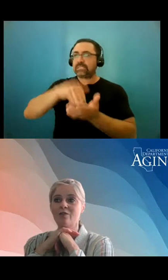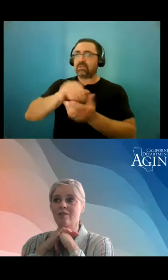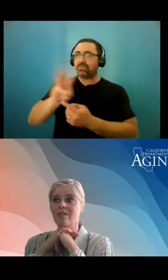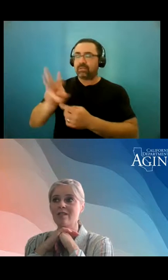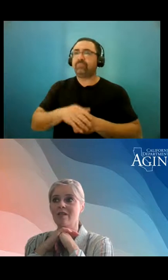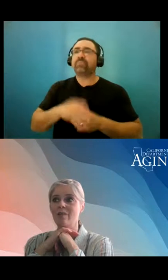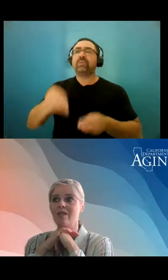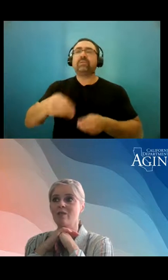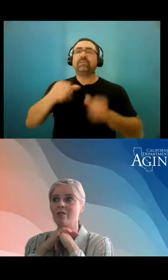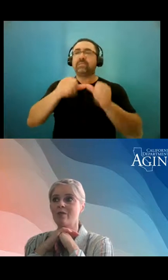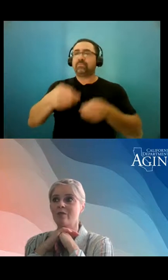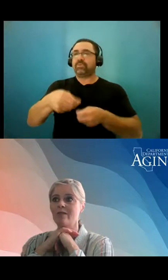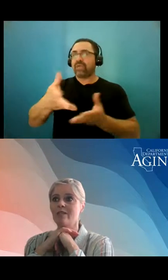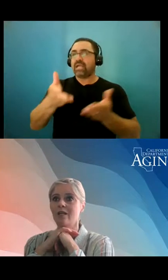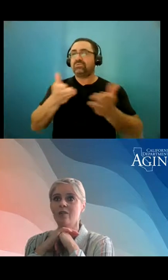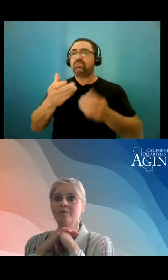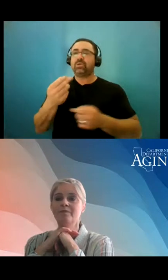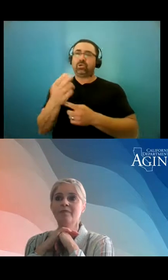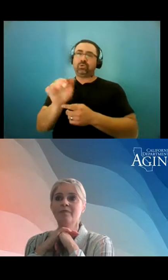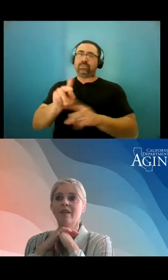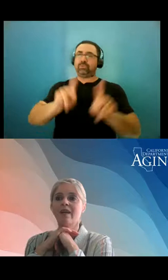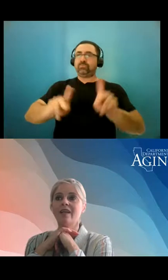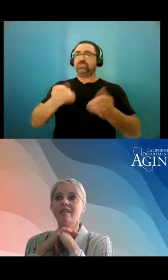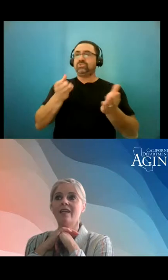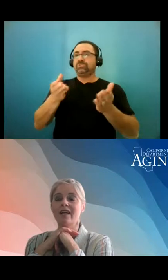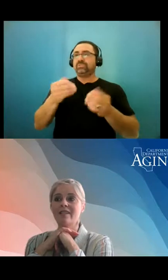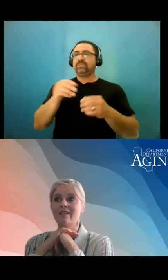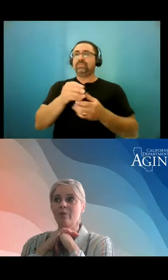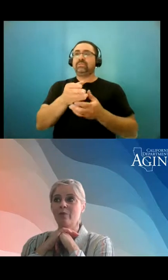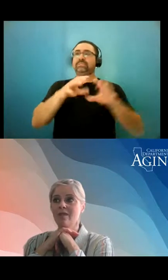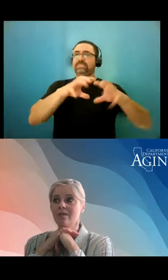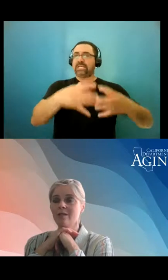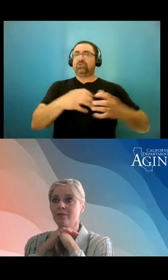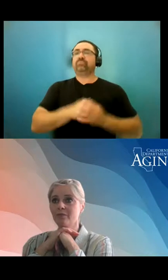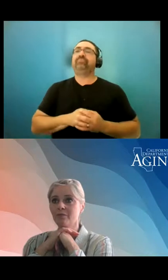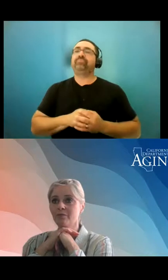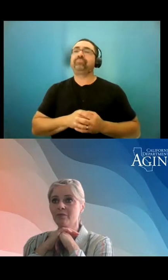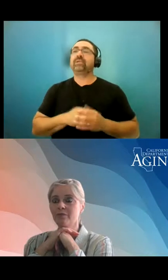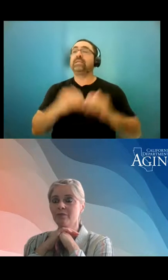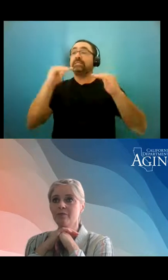providing services in the human services sector. And next slide, please.